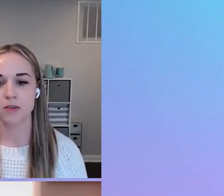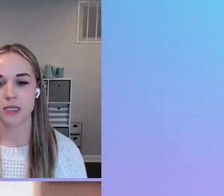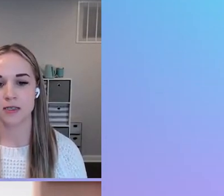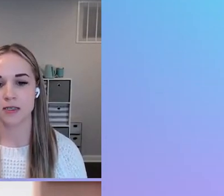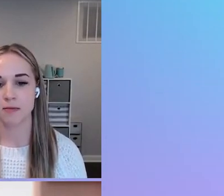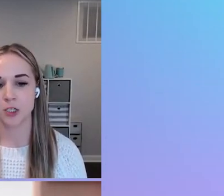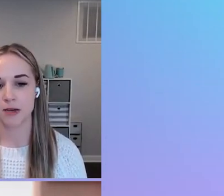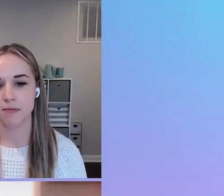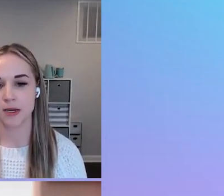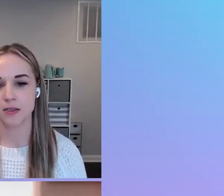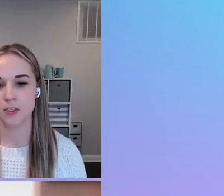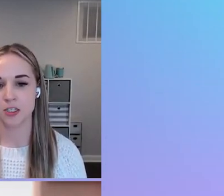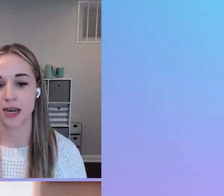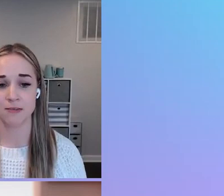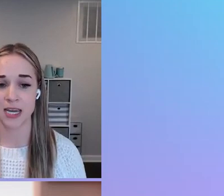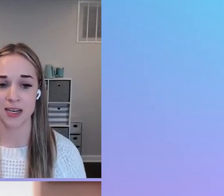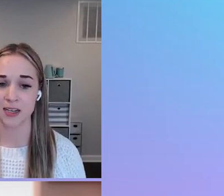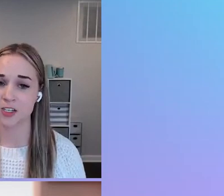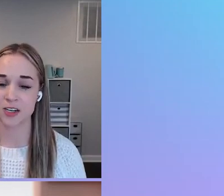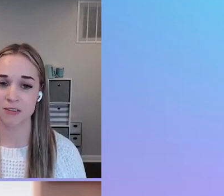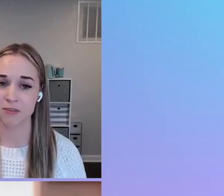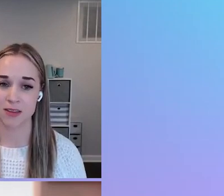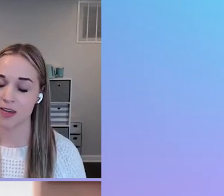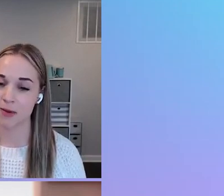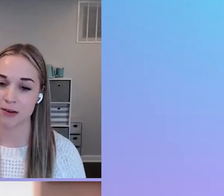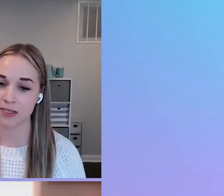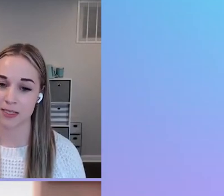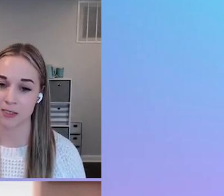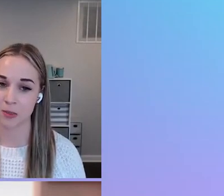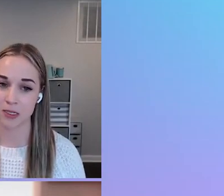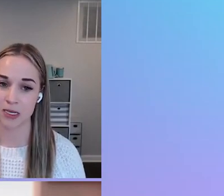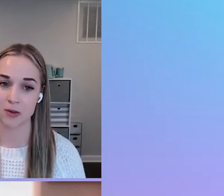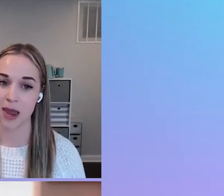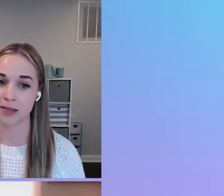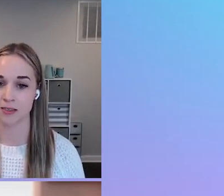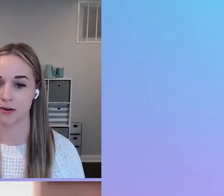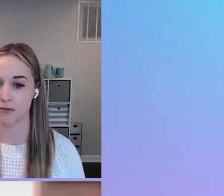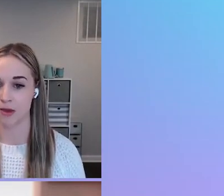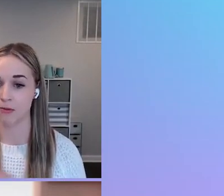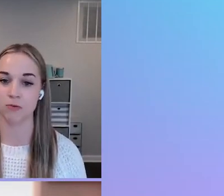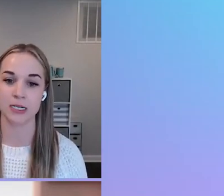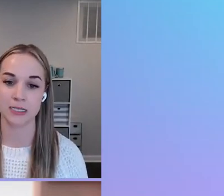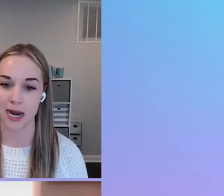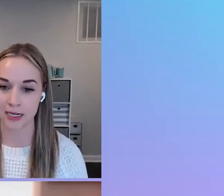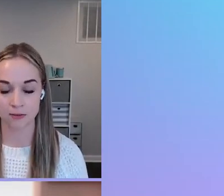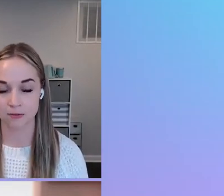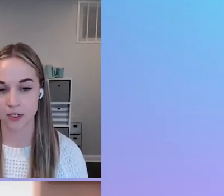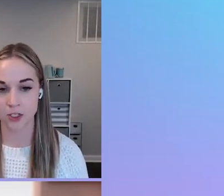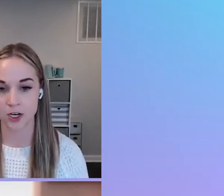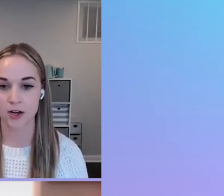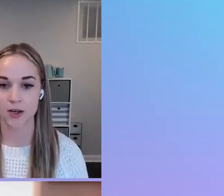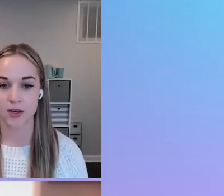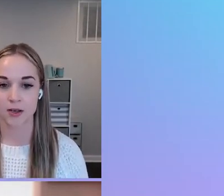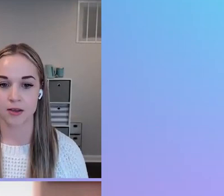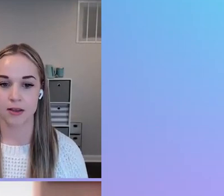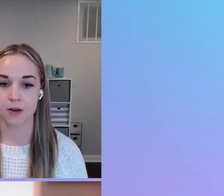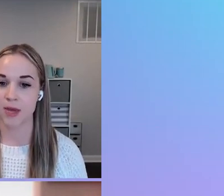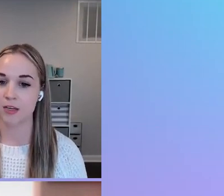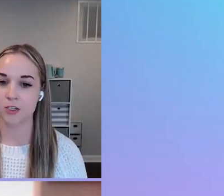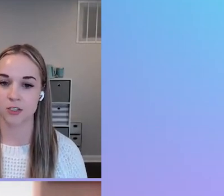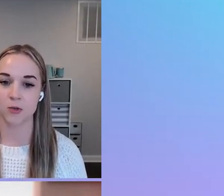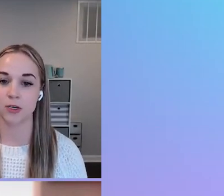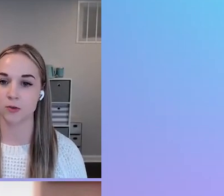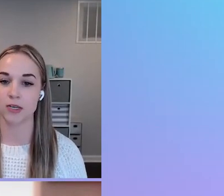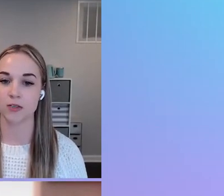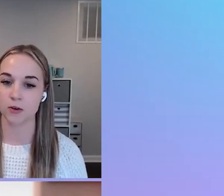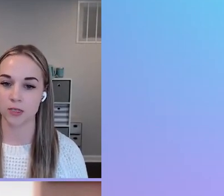We've also seen some champions just kind of take initiative and think about accessibility as they're maybe redesigning a feature. They're